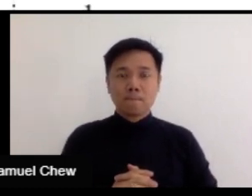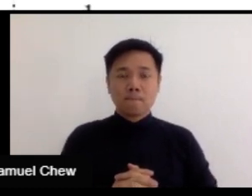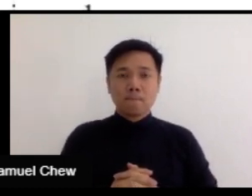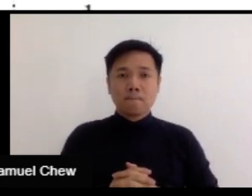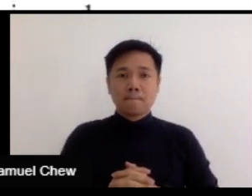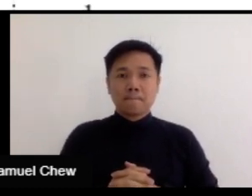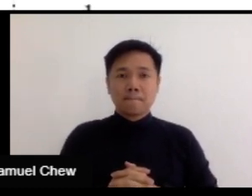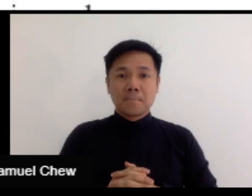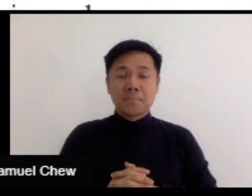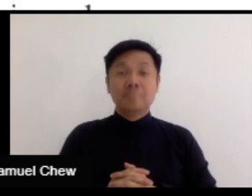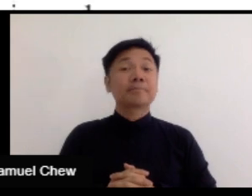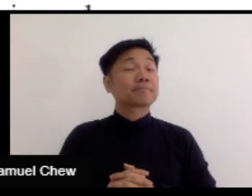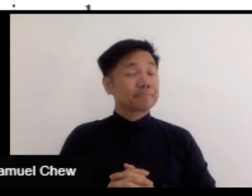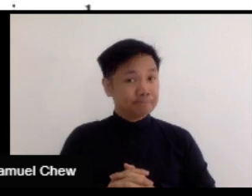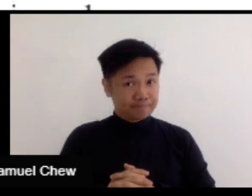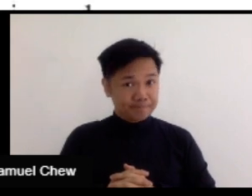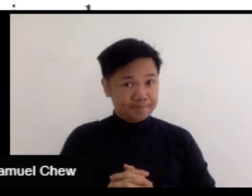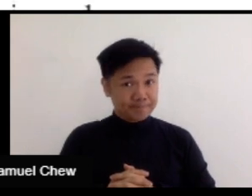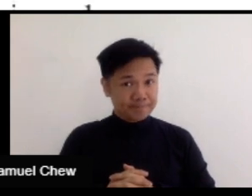It appears